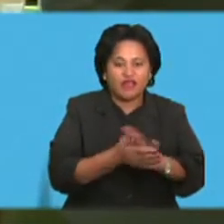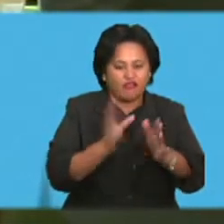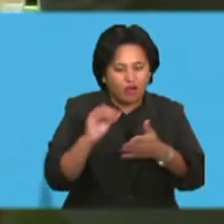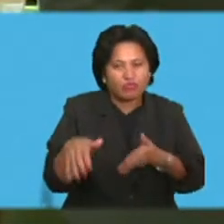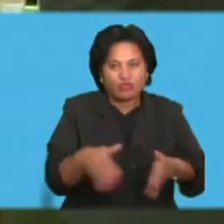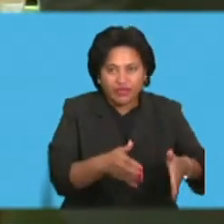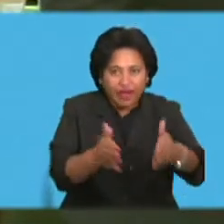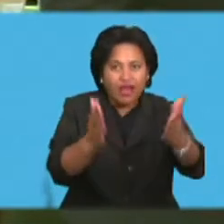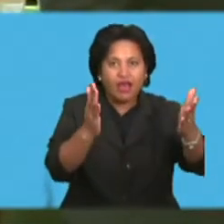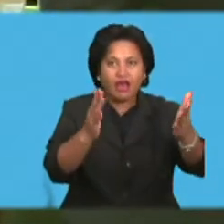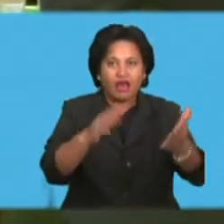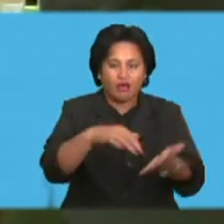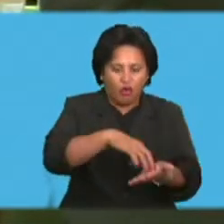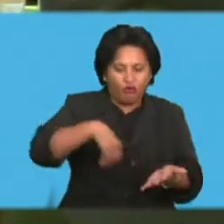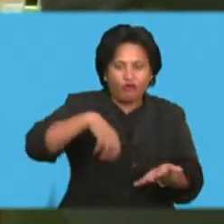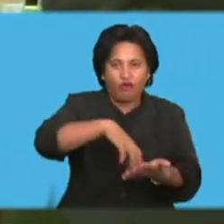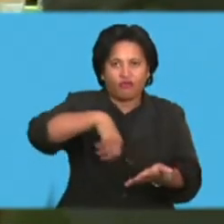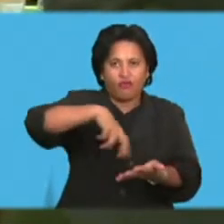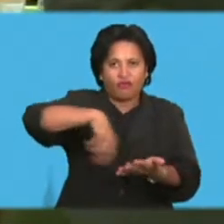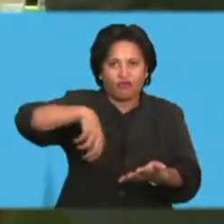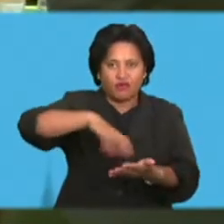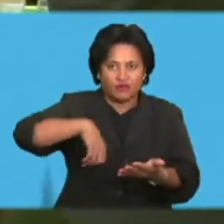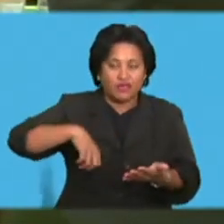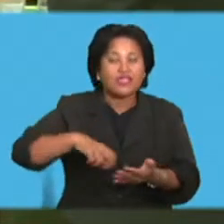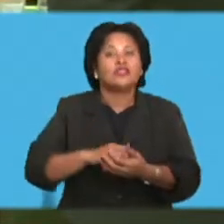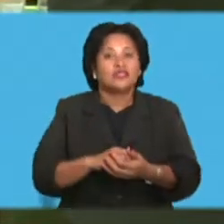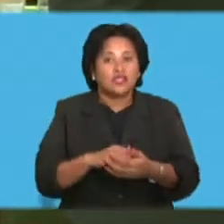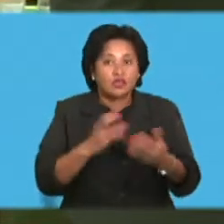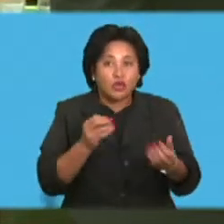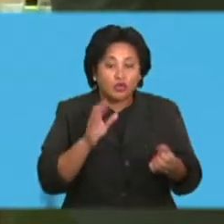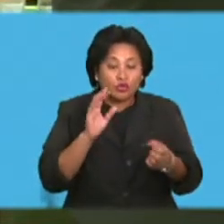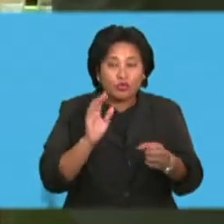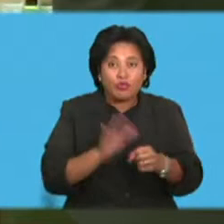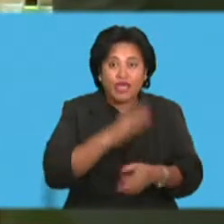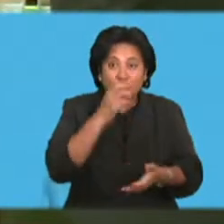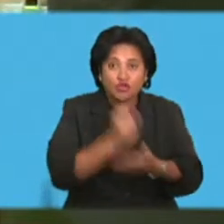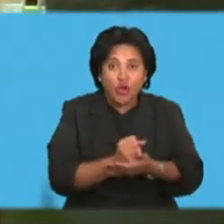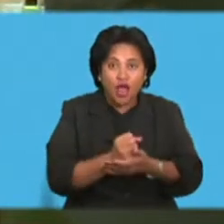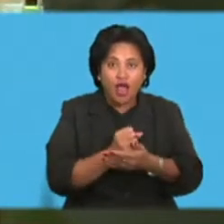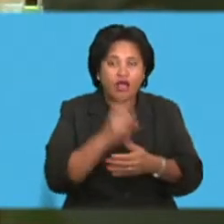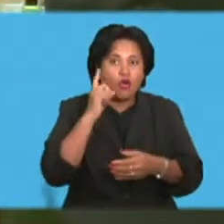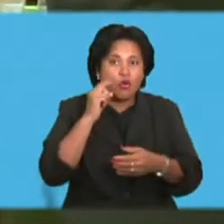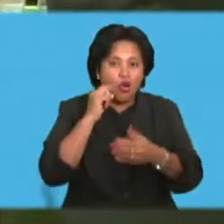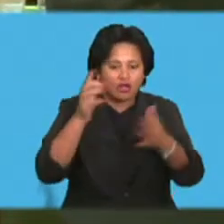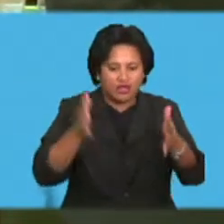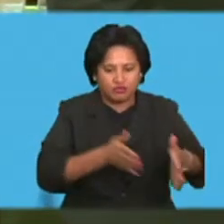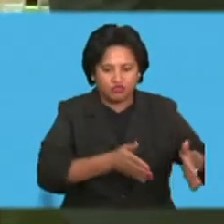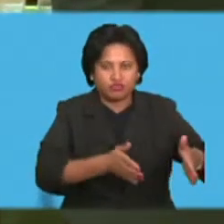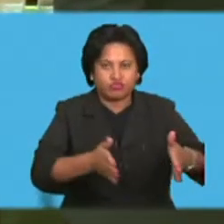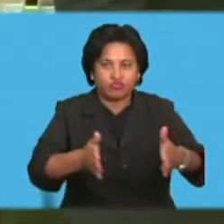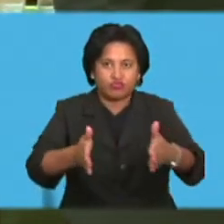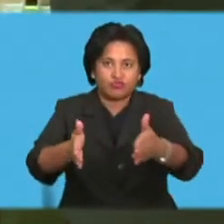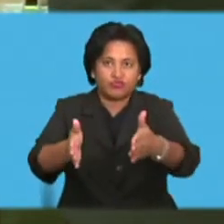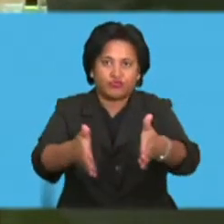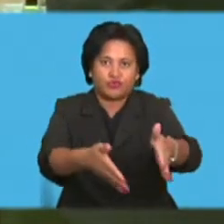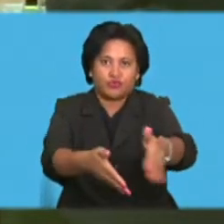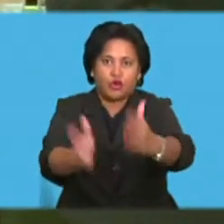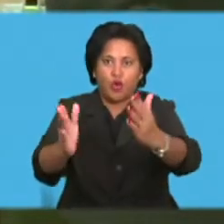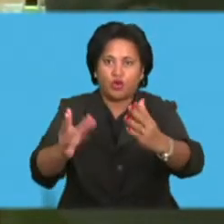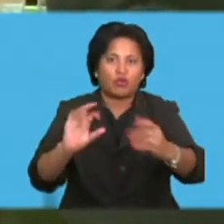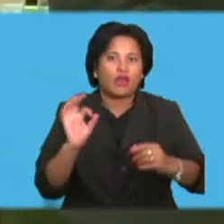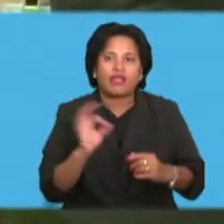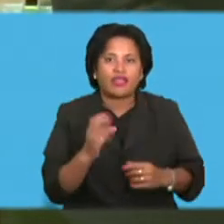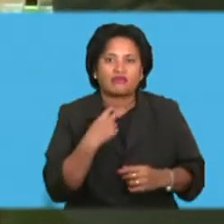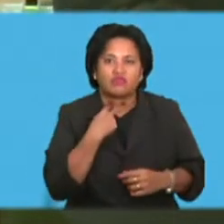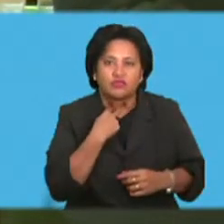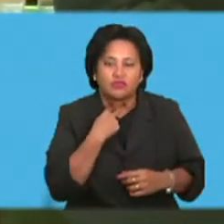rivers, river mouth, to ensure that there's a smooth flow of water out of those water bodies,